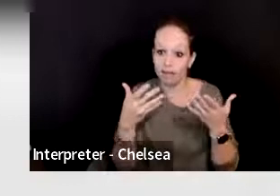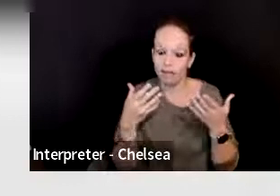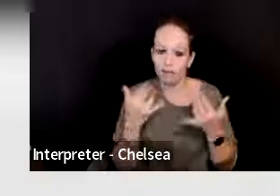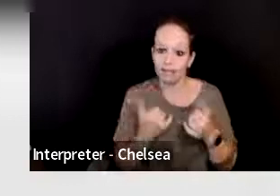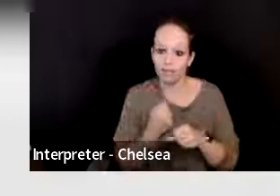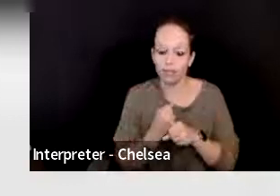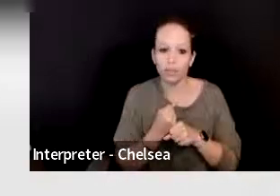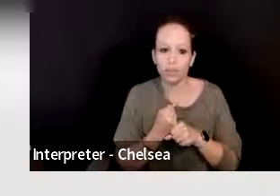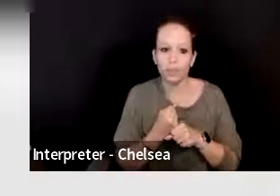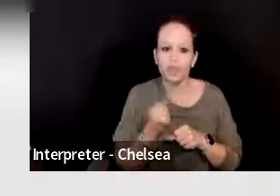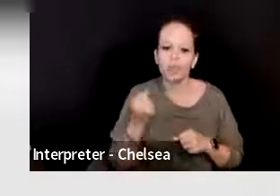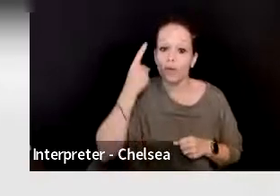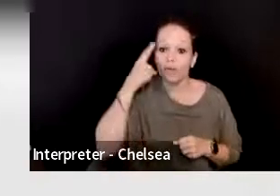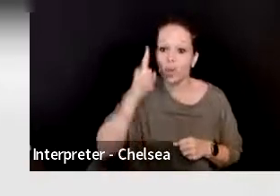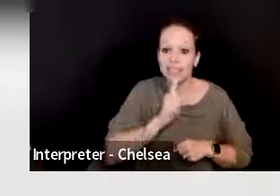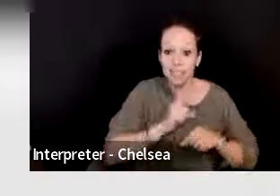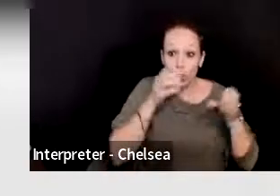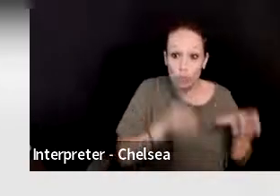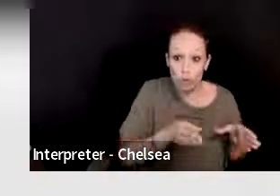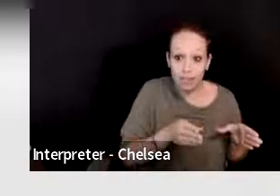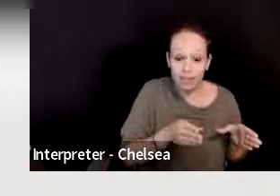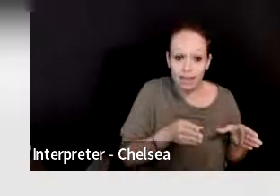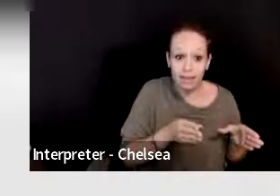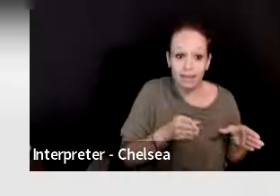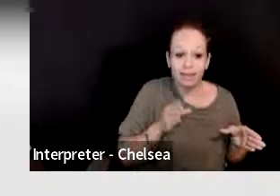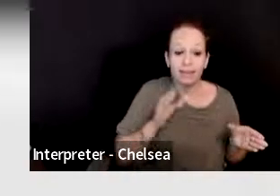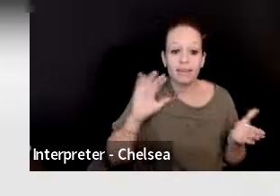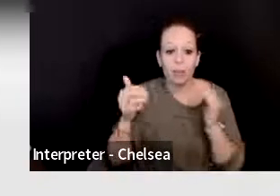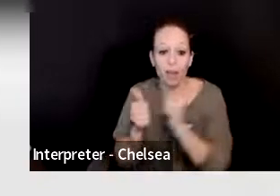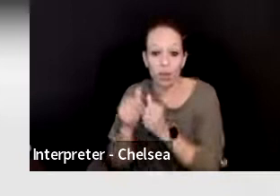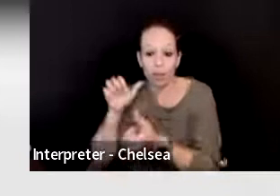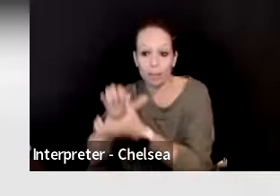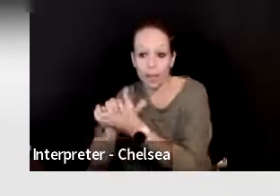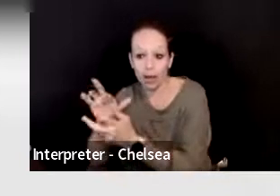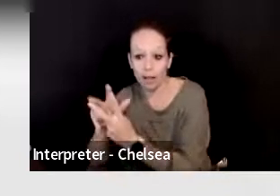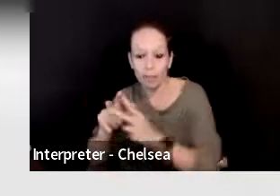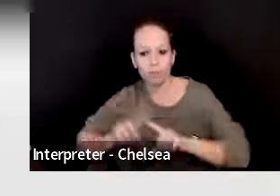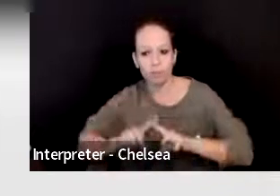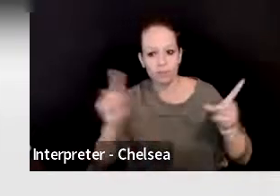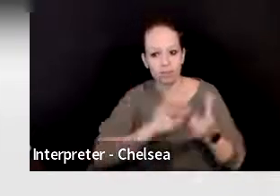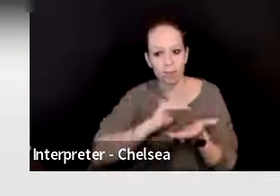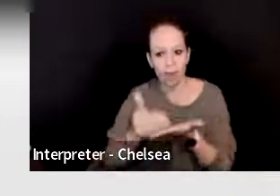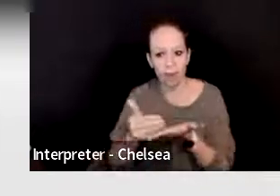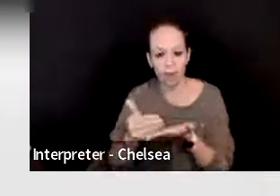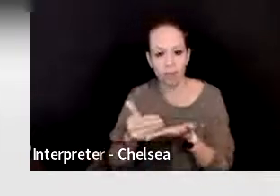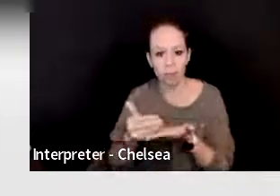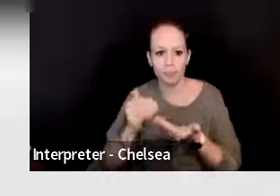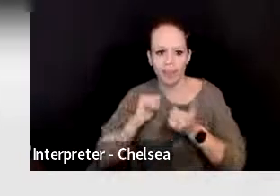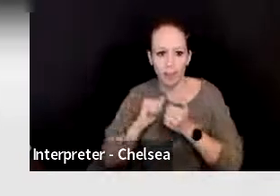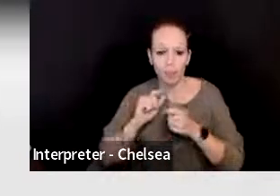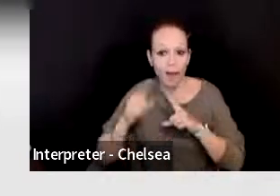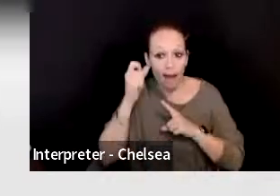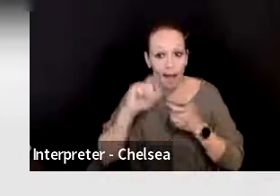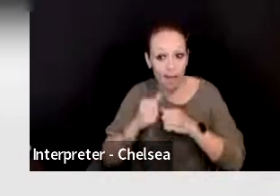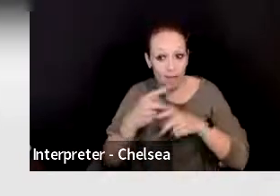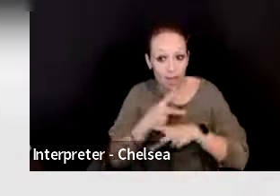single person than it is for an eligible or married couple. The formula stays the same. You can